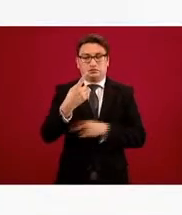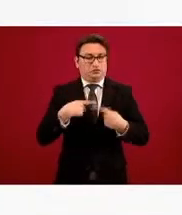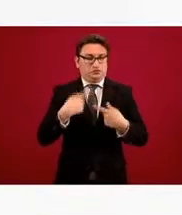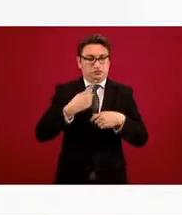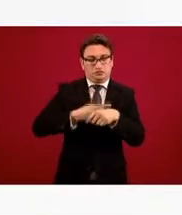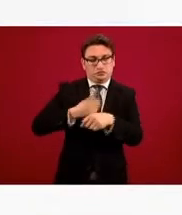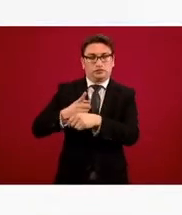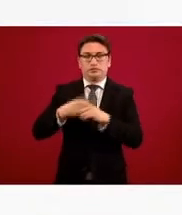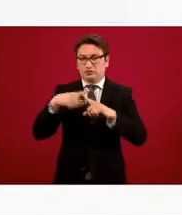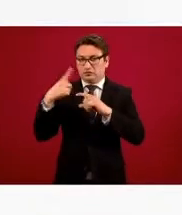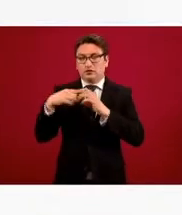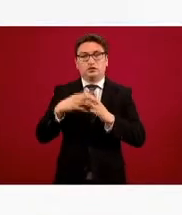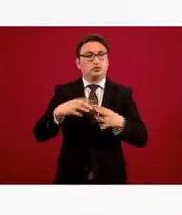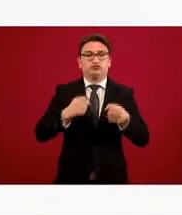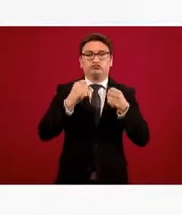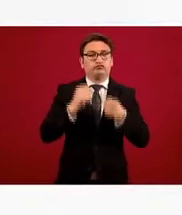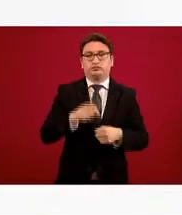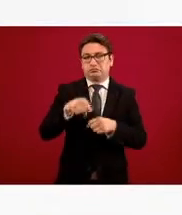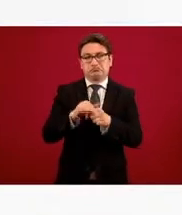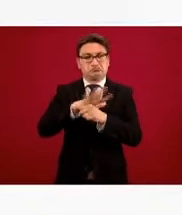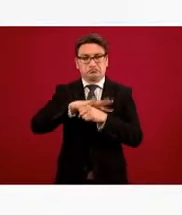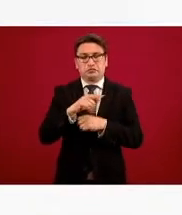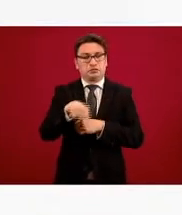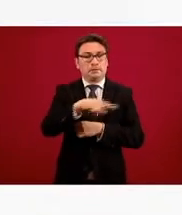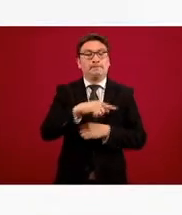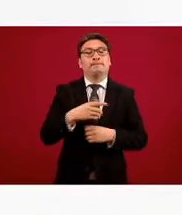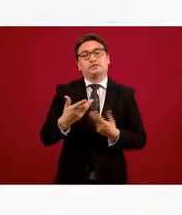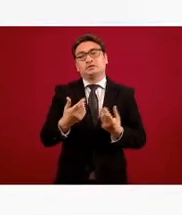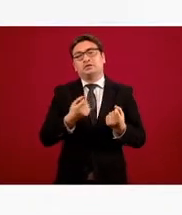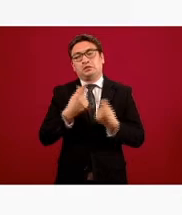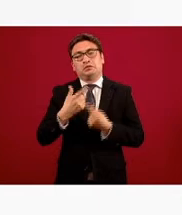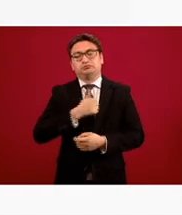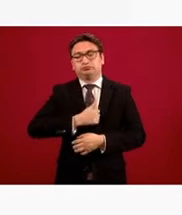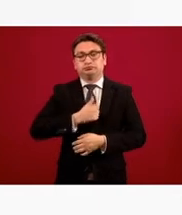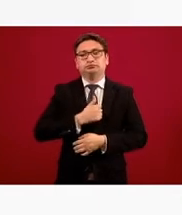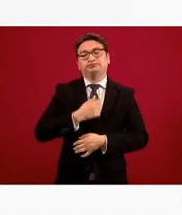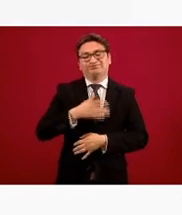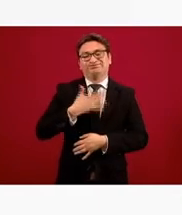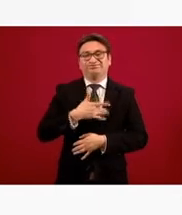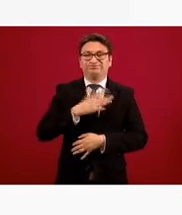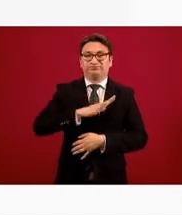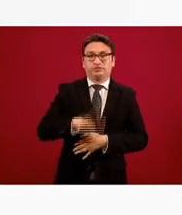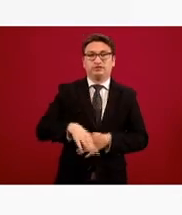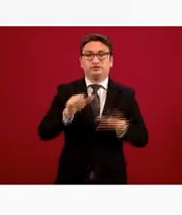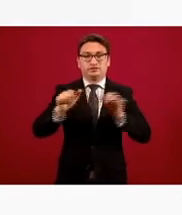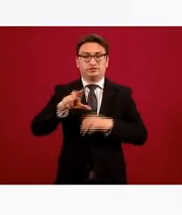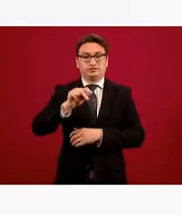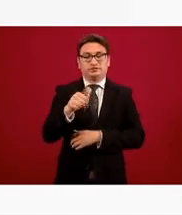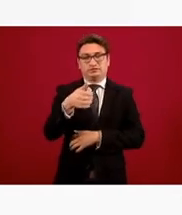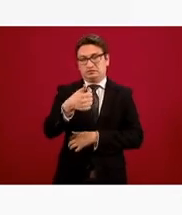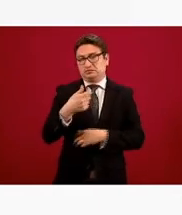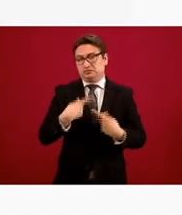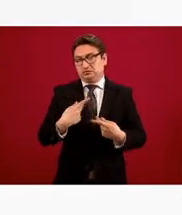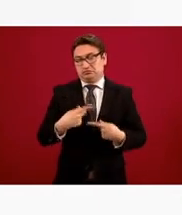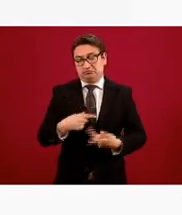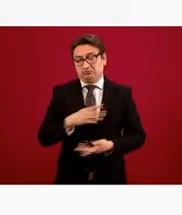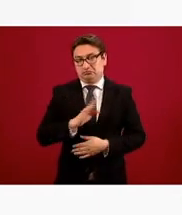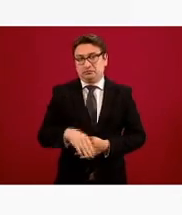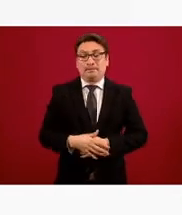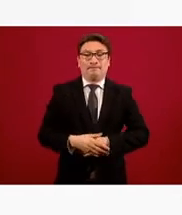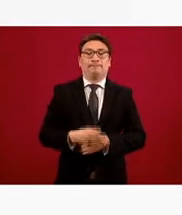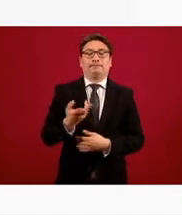8,261 cases. These are people who have been confirmed by laboratory tests to be positive for